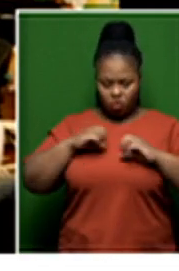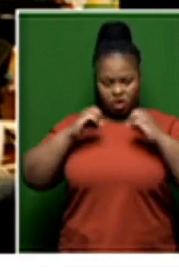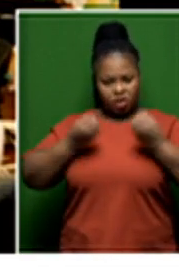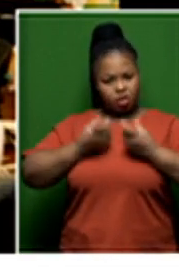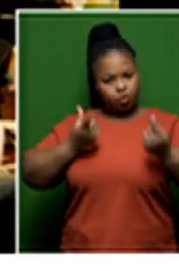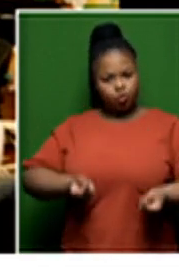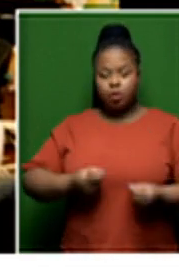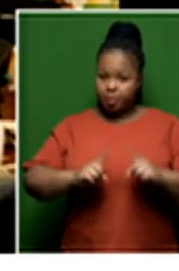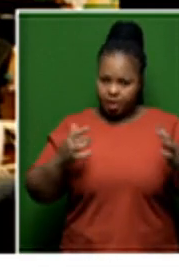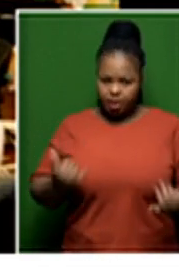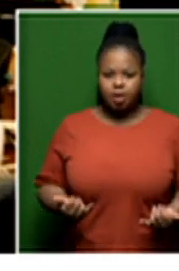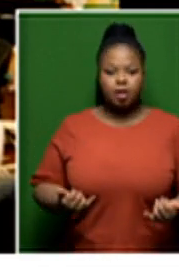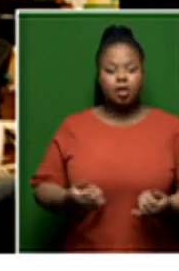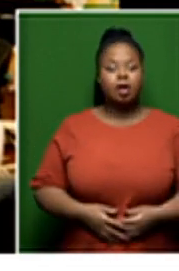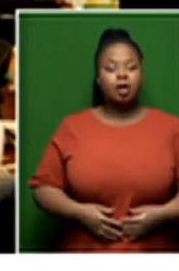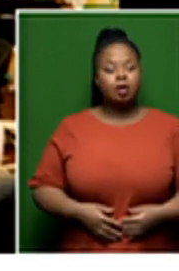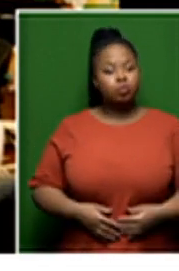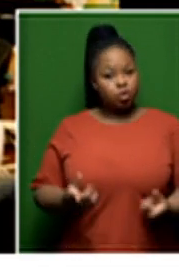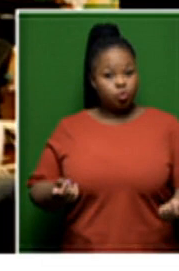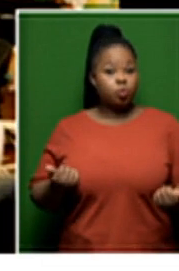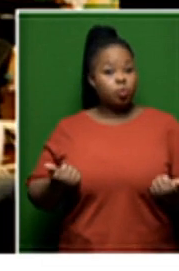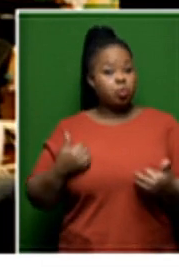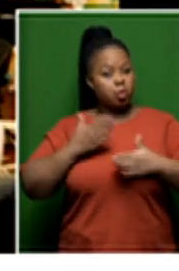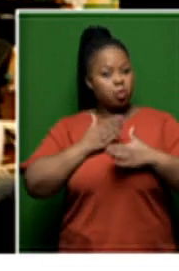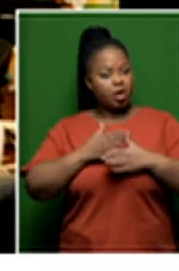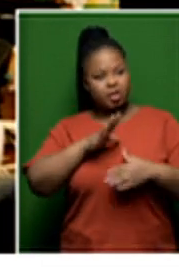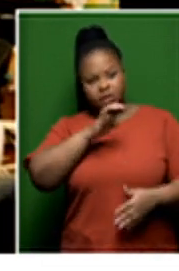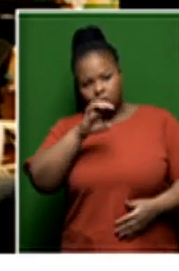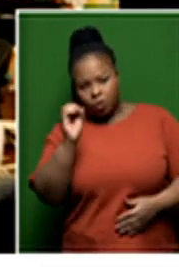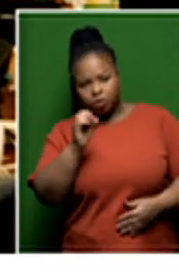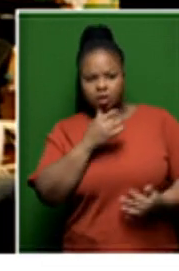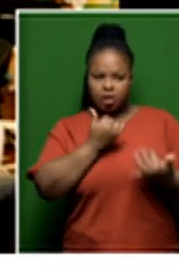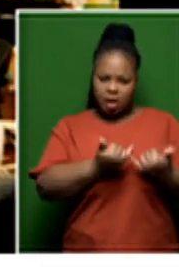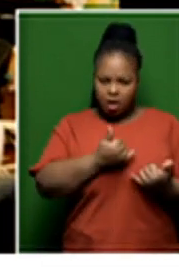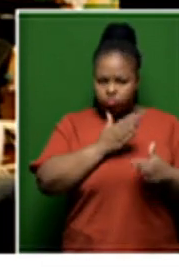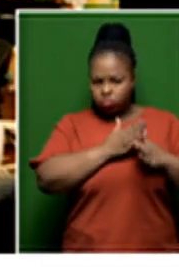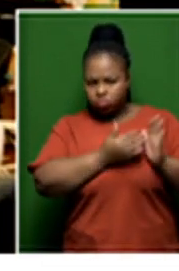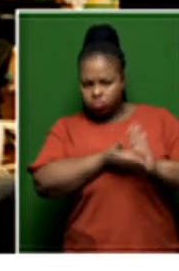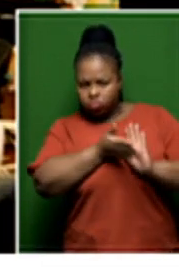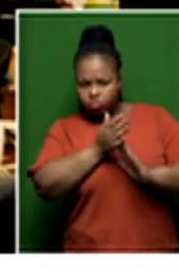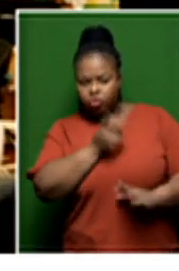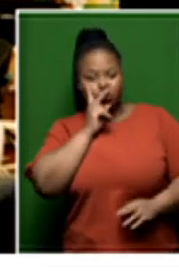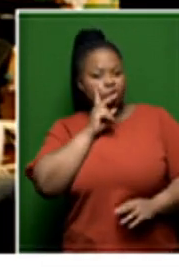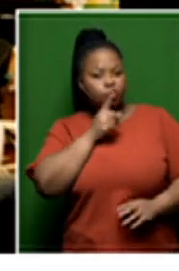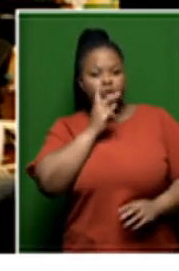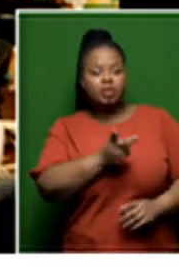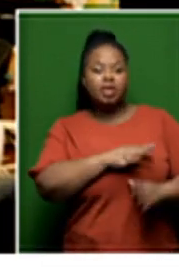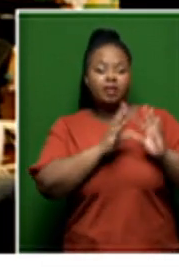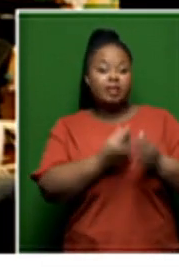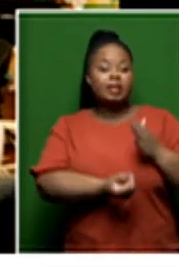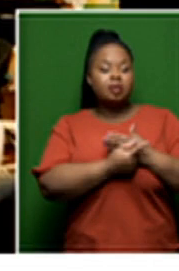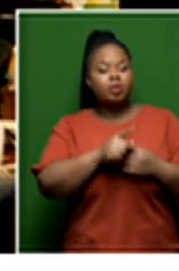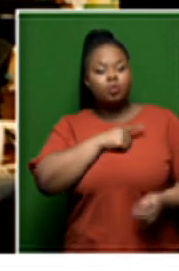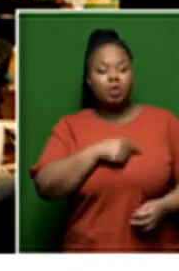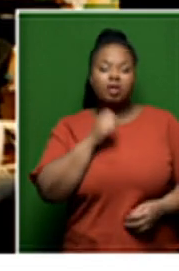were doing. And now they're doing work. The CEOs themselves are going on the ground to see what is being done. Because we've also